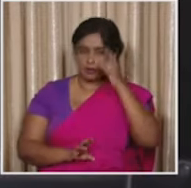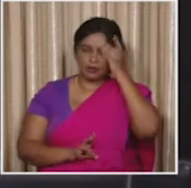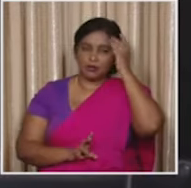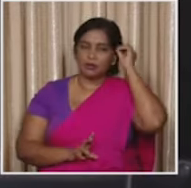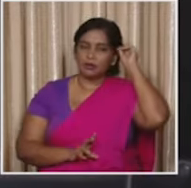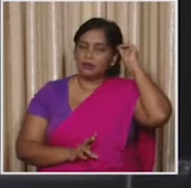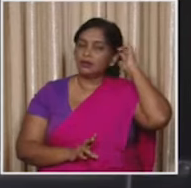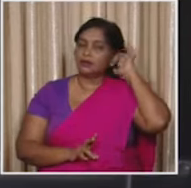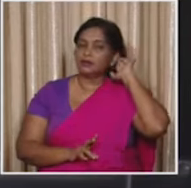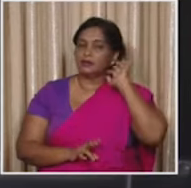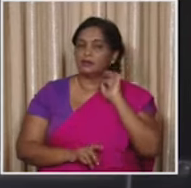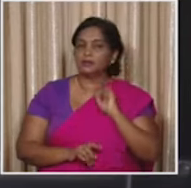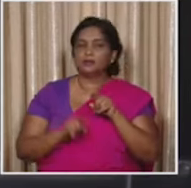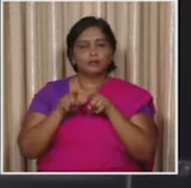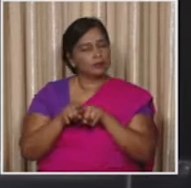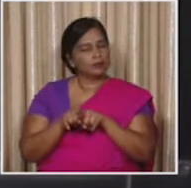MOP,